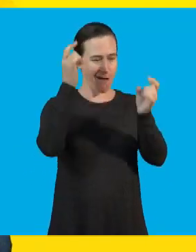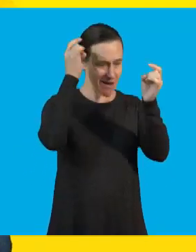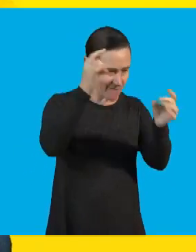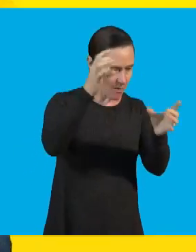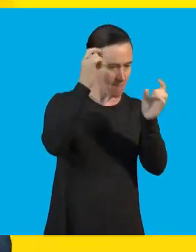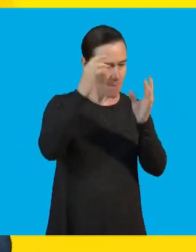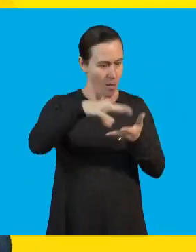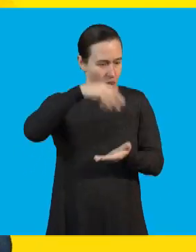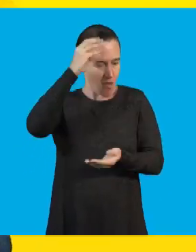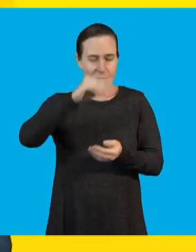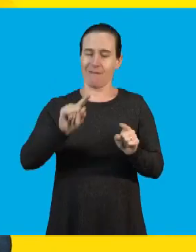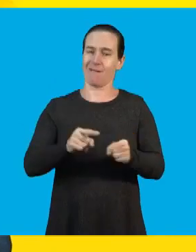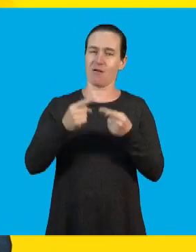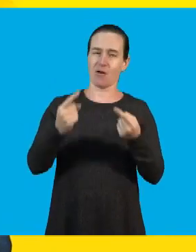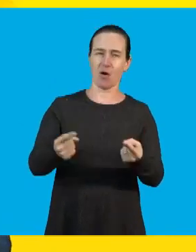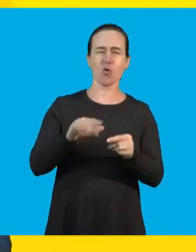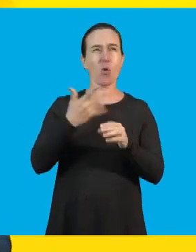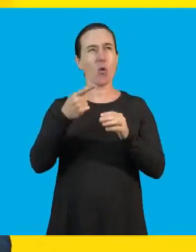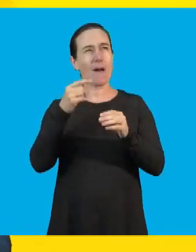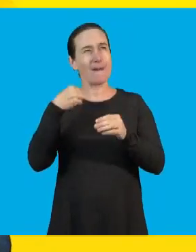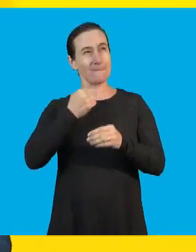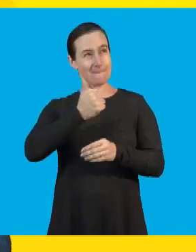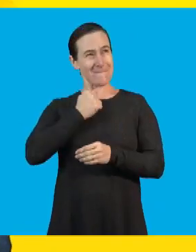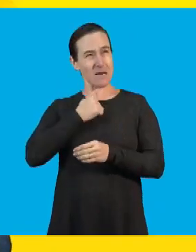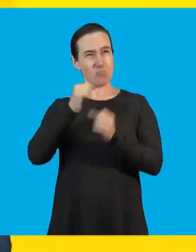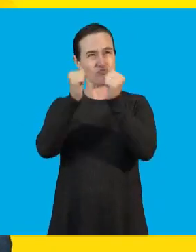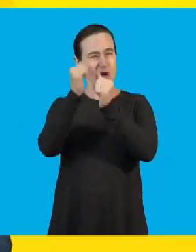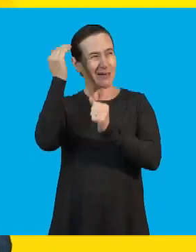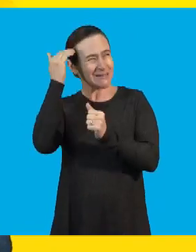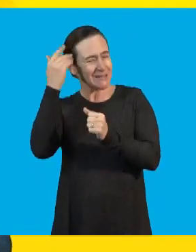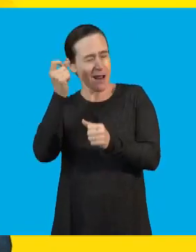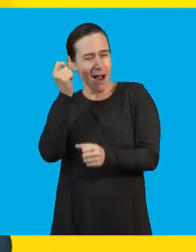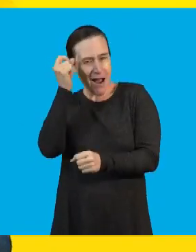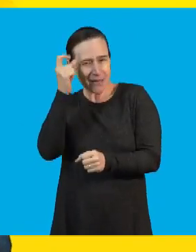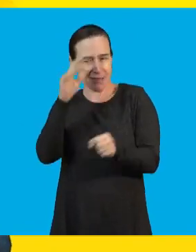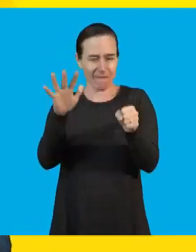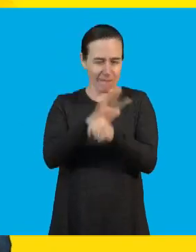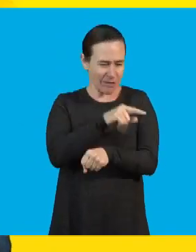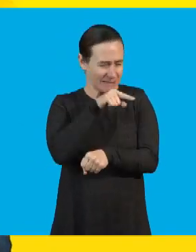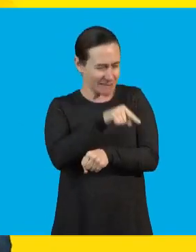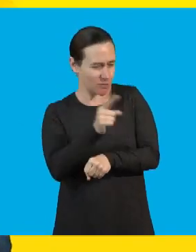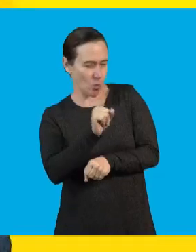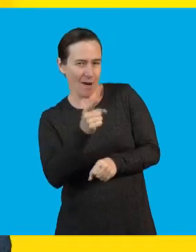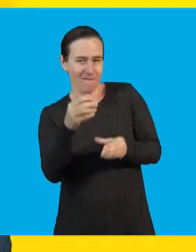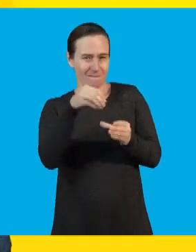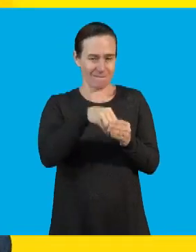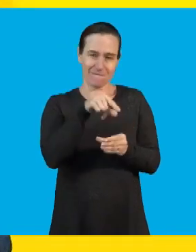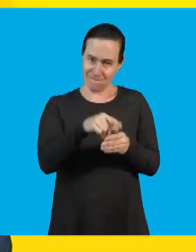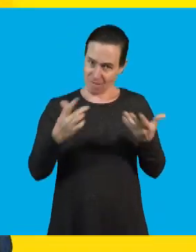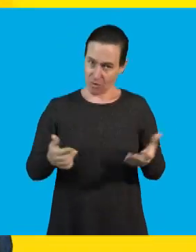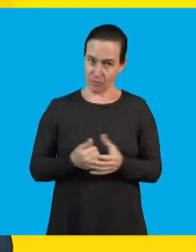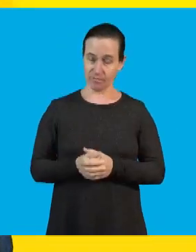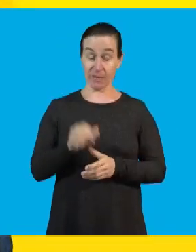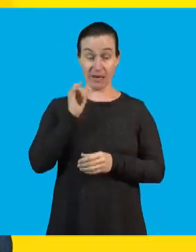extract information, and they cannot decode it or break it down to understand what was written in that text.